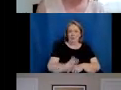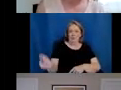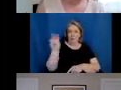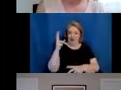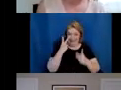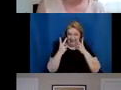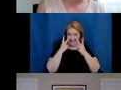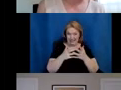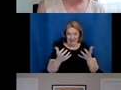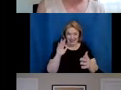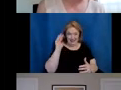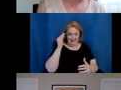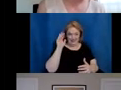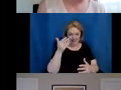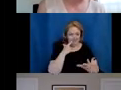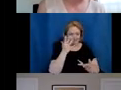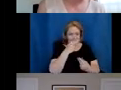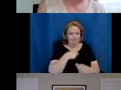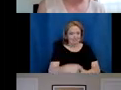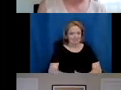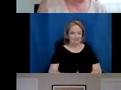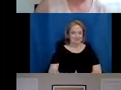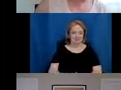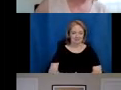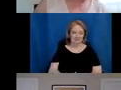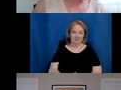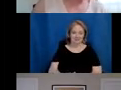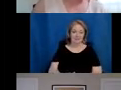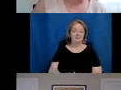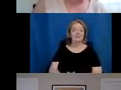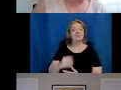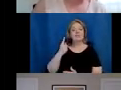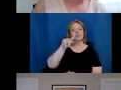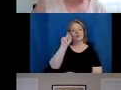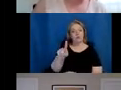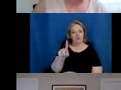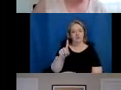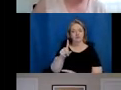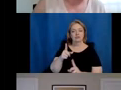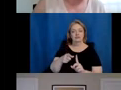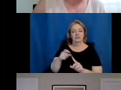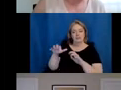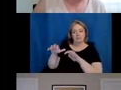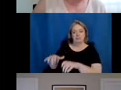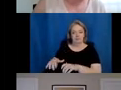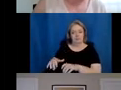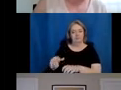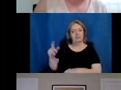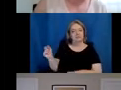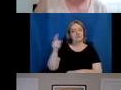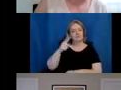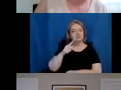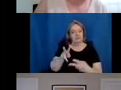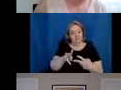bit. It's amazing. Yeah. Perfect. A question from the audience here. Did either of the Gross